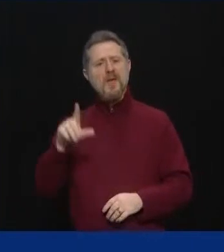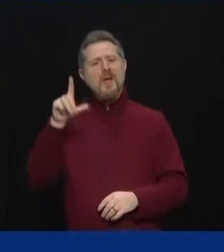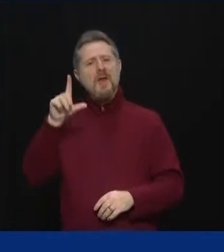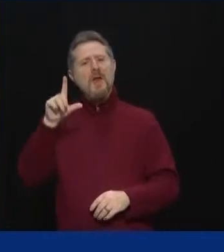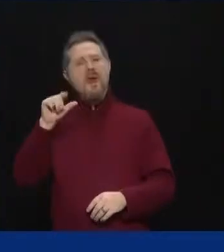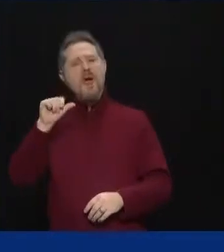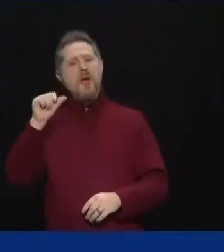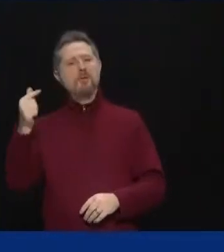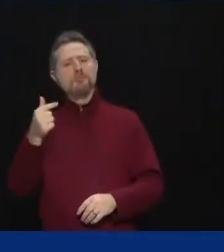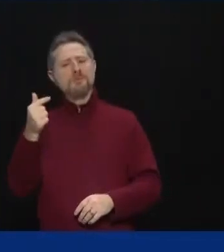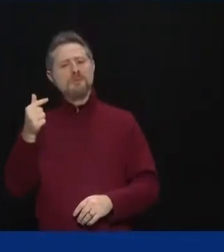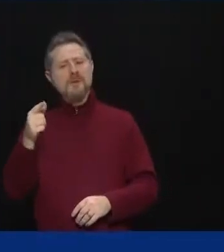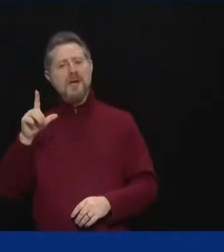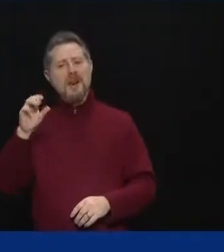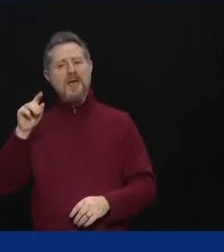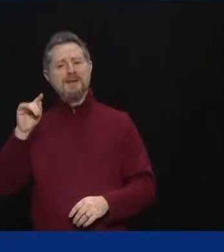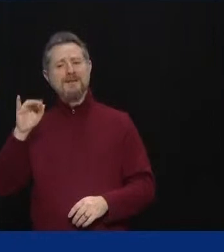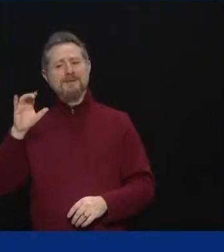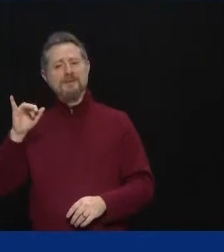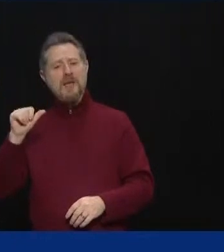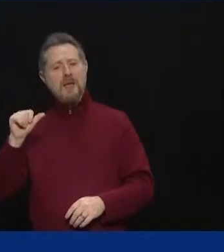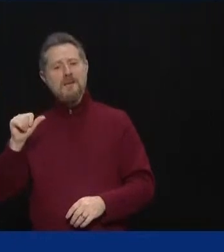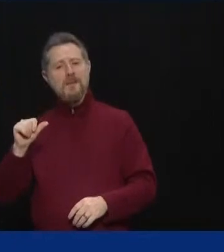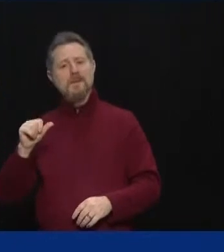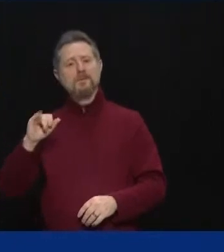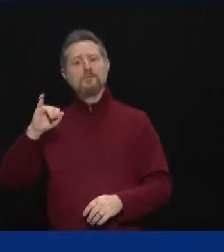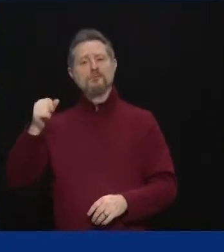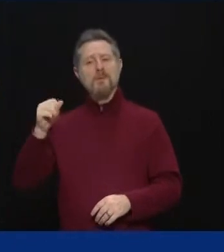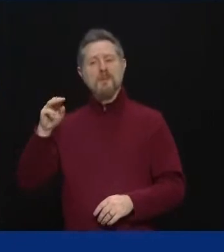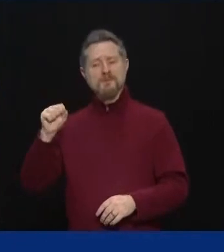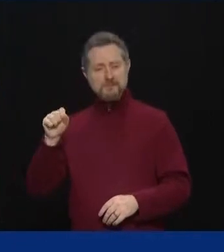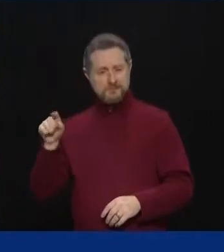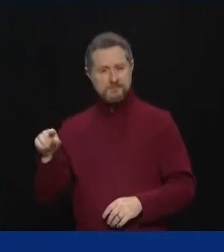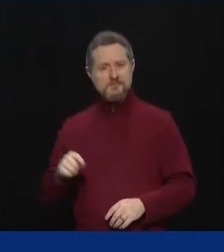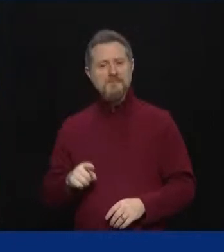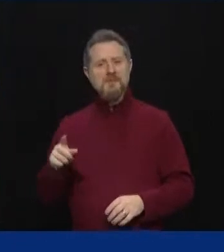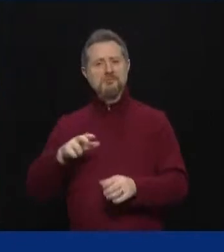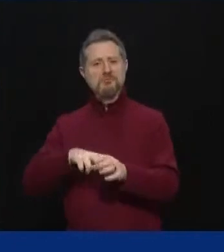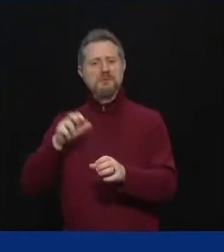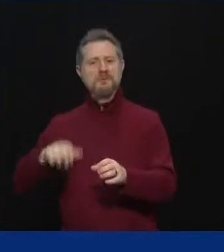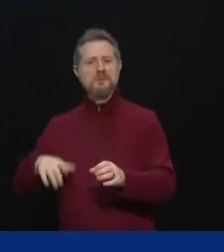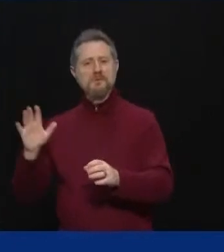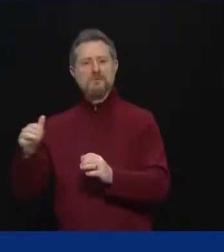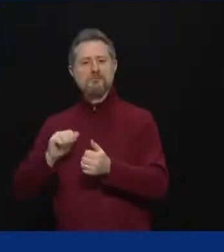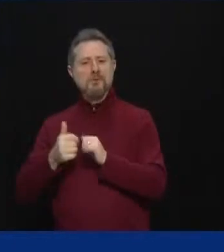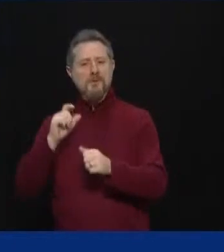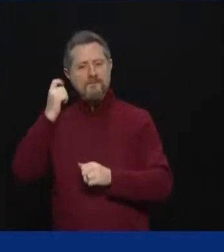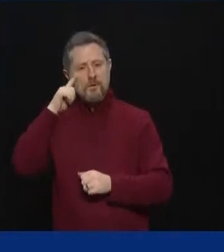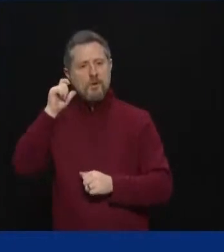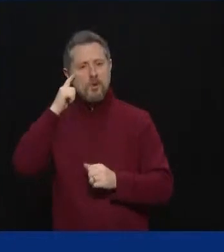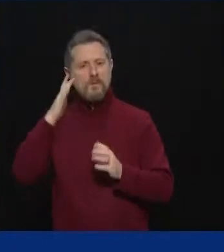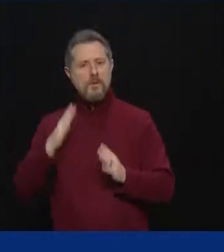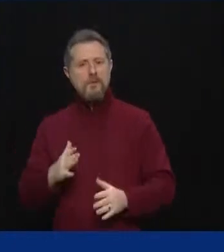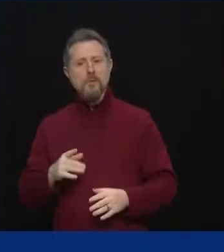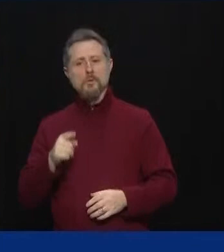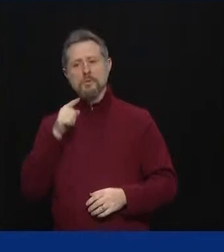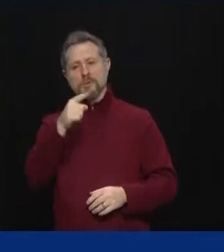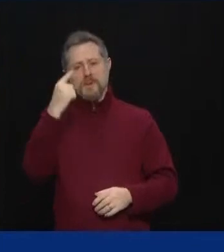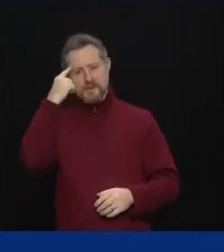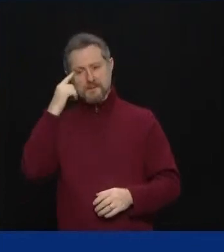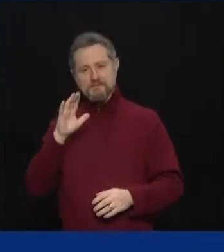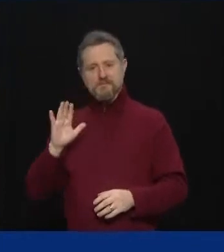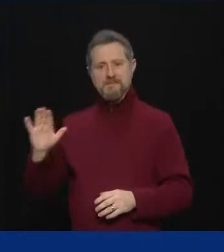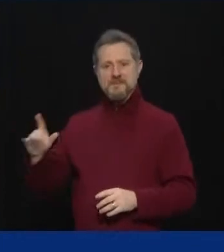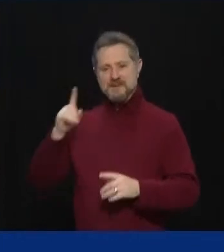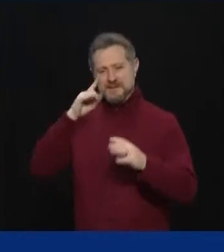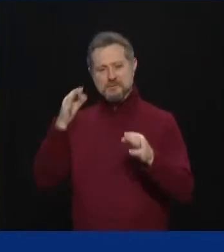was considered one of your most formidable challengers, second behind you in the early polls. What do you make of her dropping out of the race?